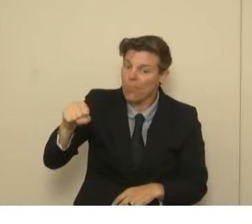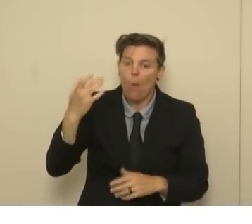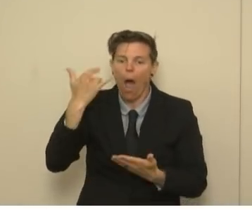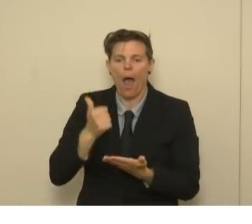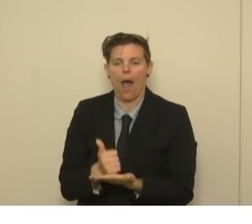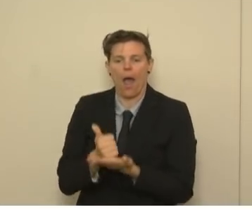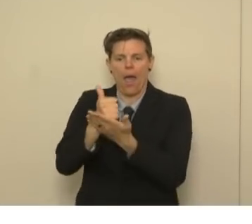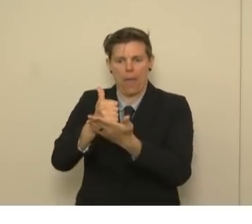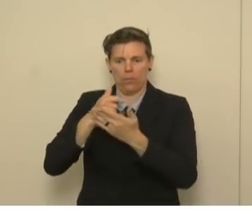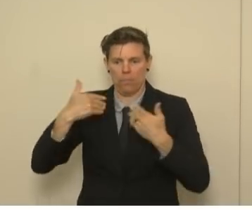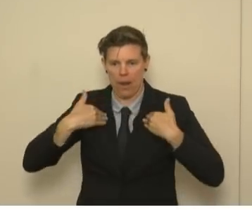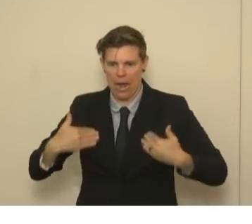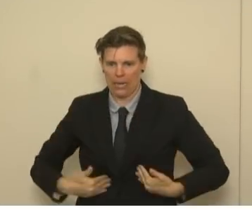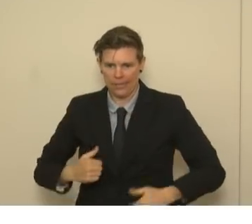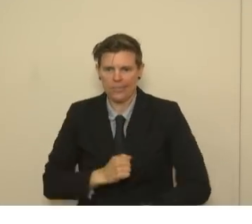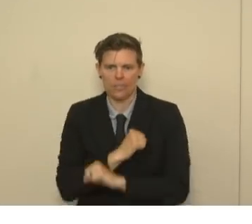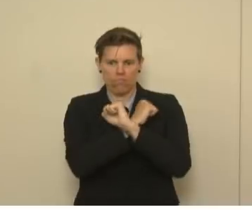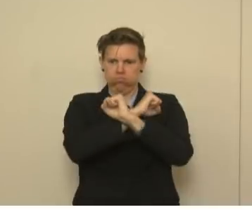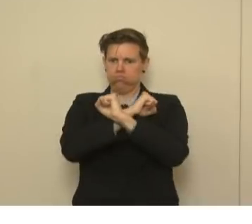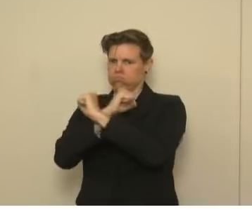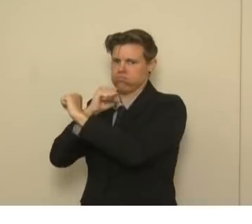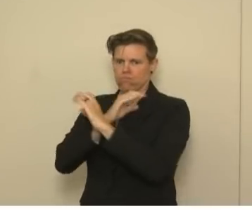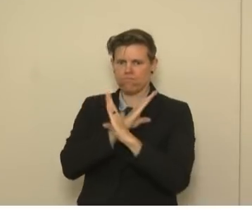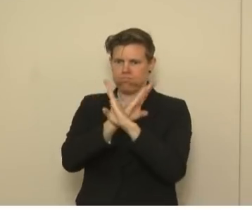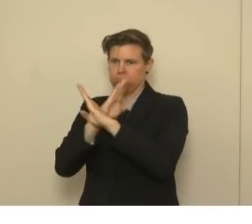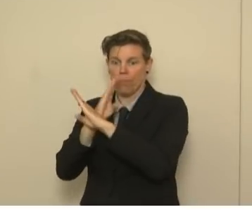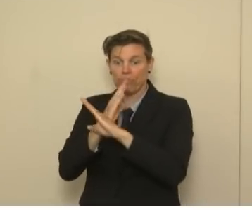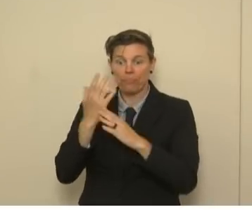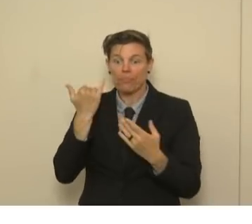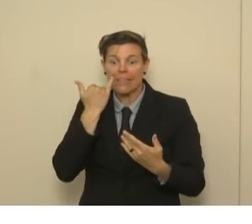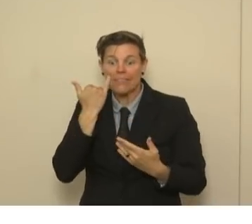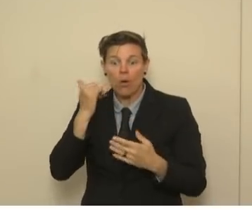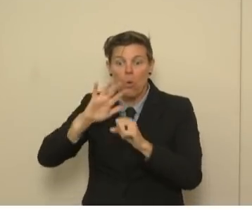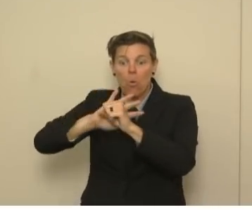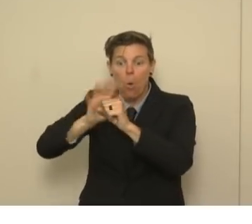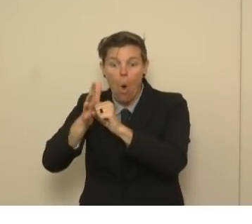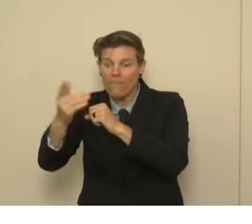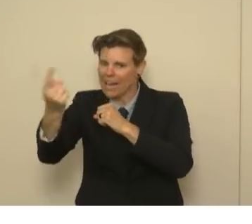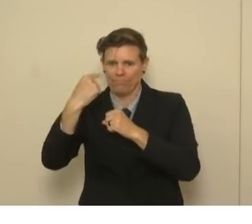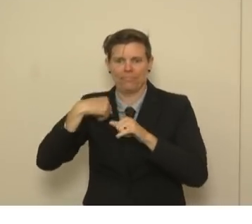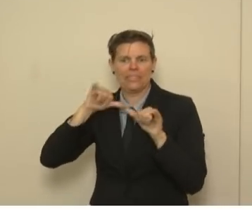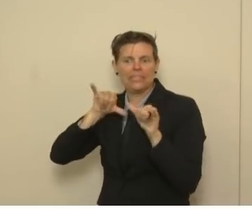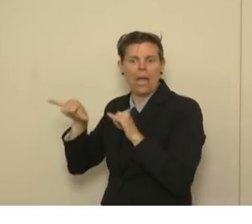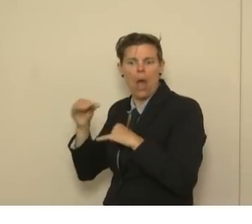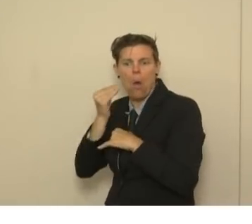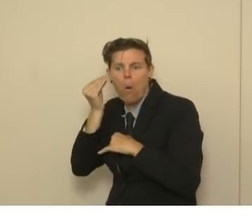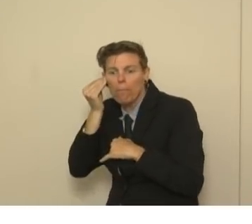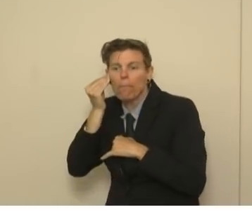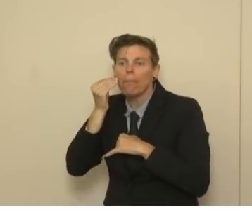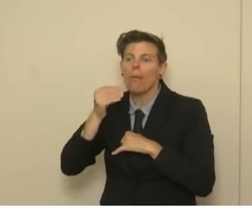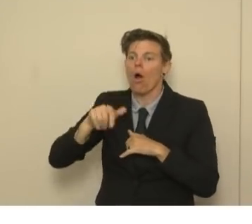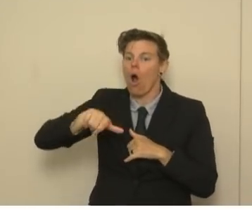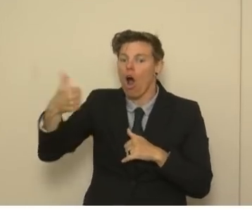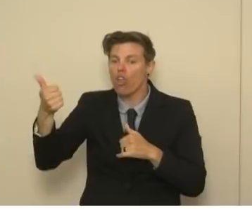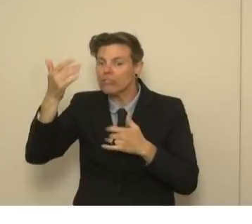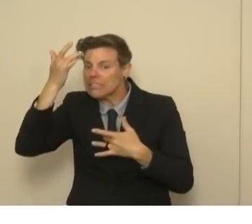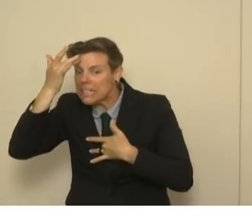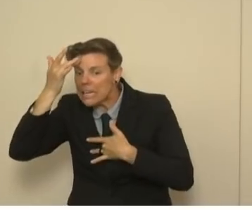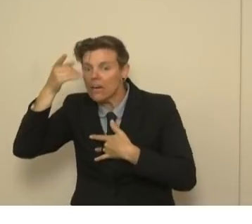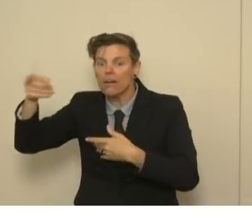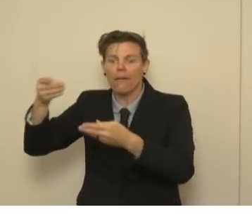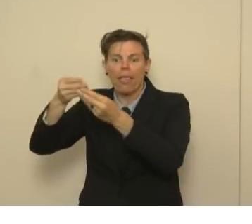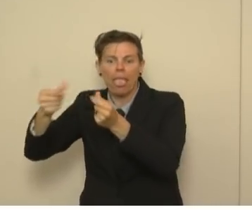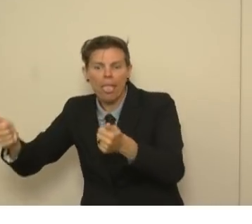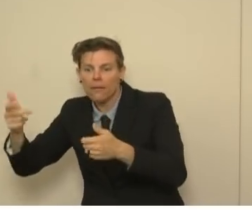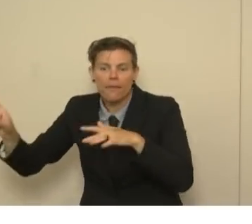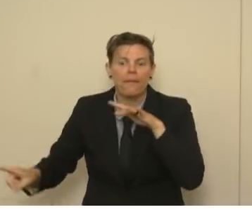COVID pandemic is an outbreak of measles or mumps or some other childhood illness spreading through our population. Flu shots are